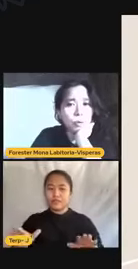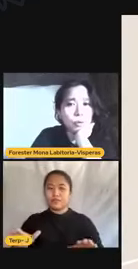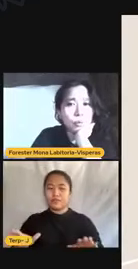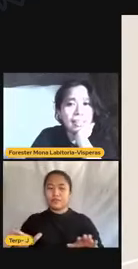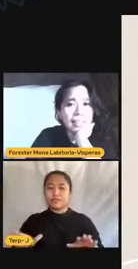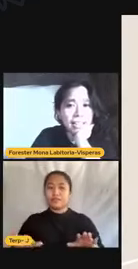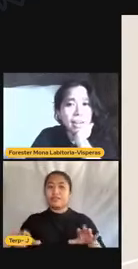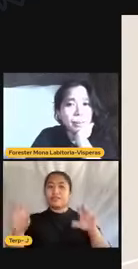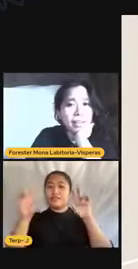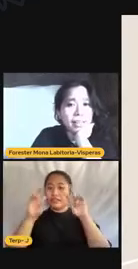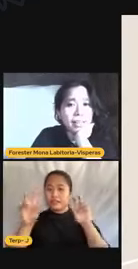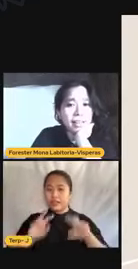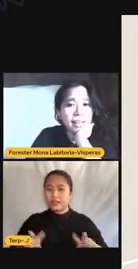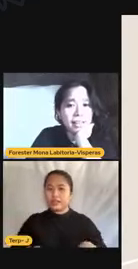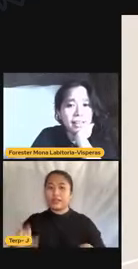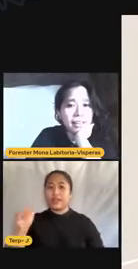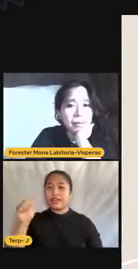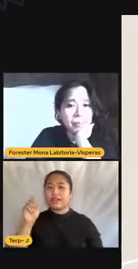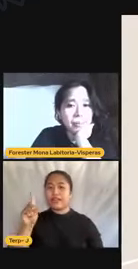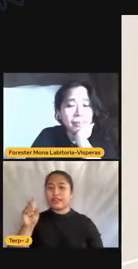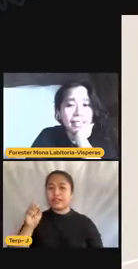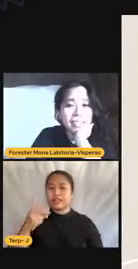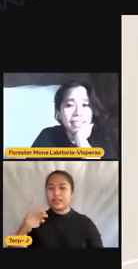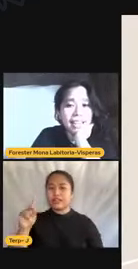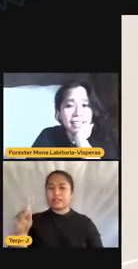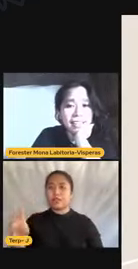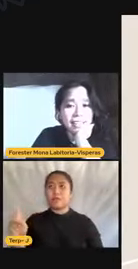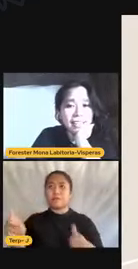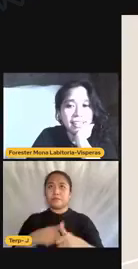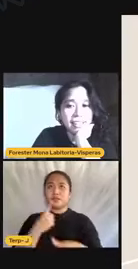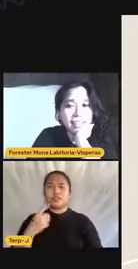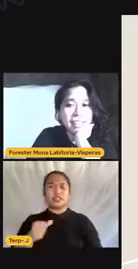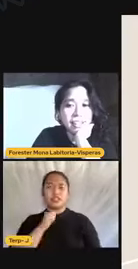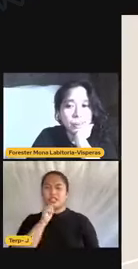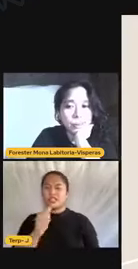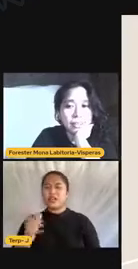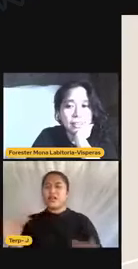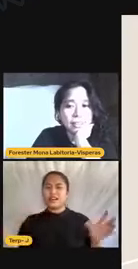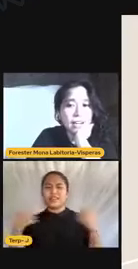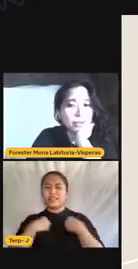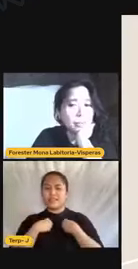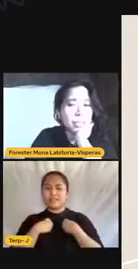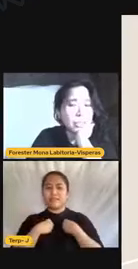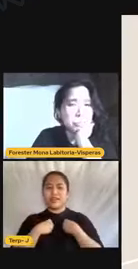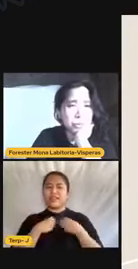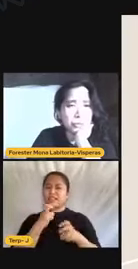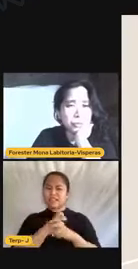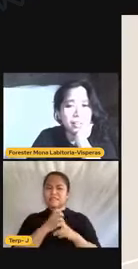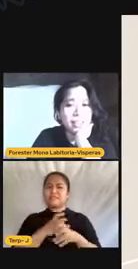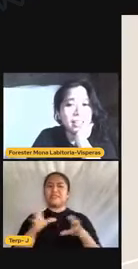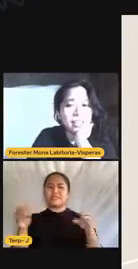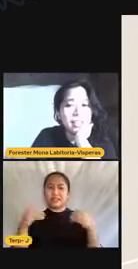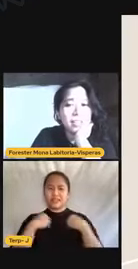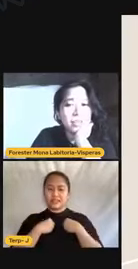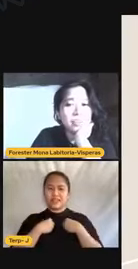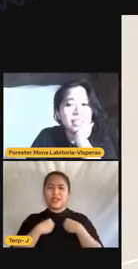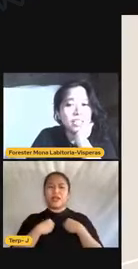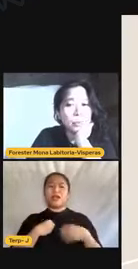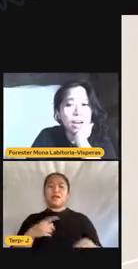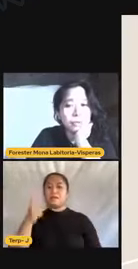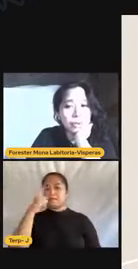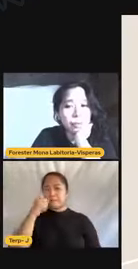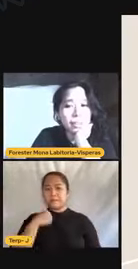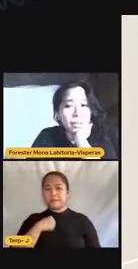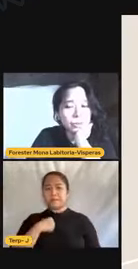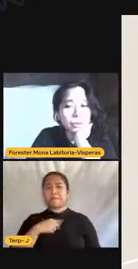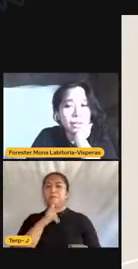ko po matanggap na my son had a diagnosis. For me, he was perfect. So, sobrang stress